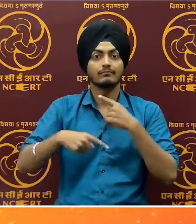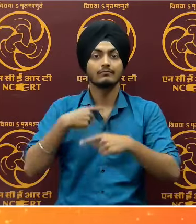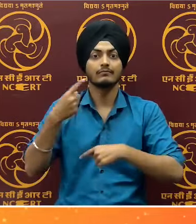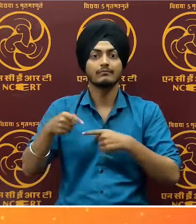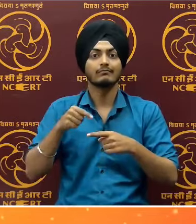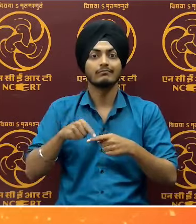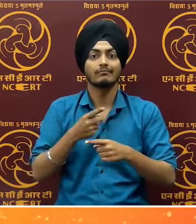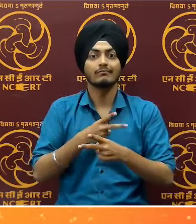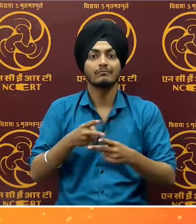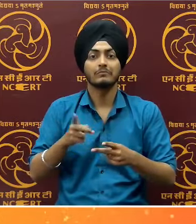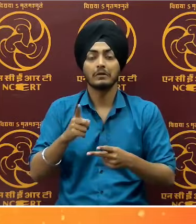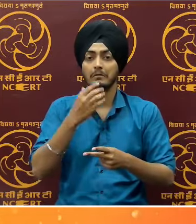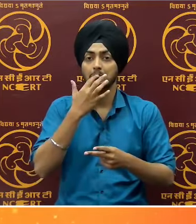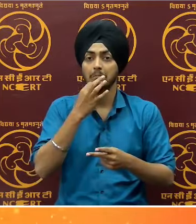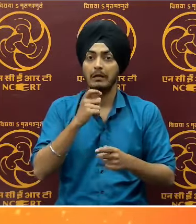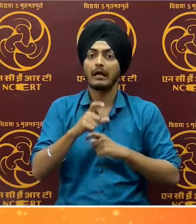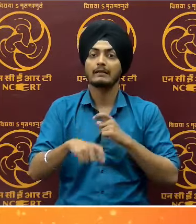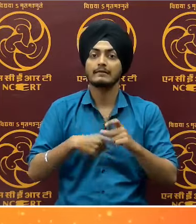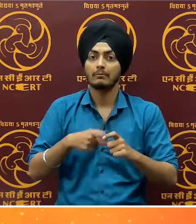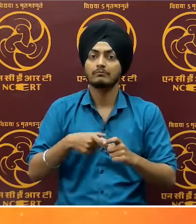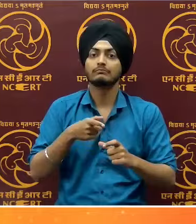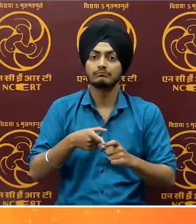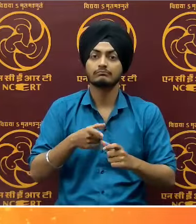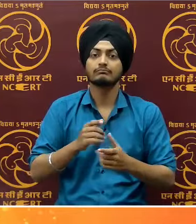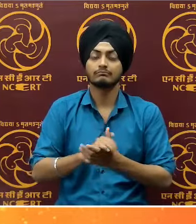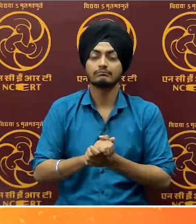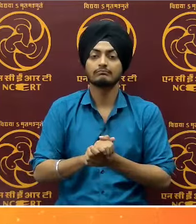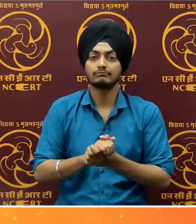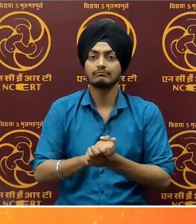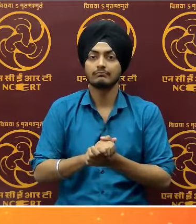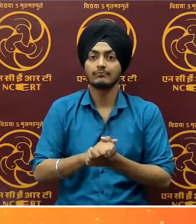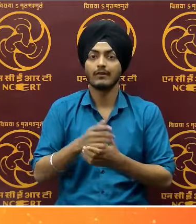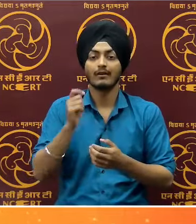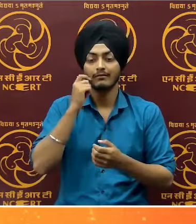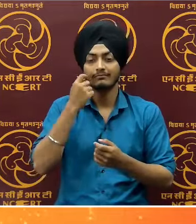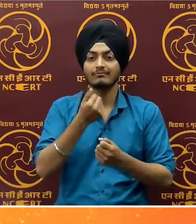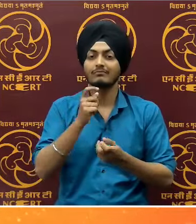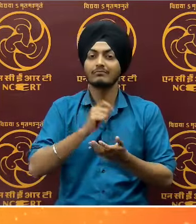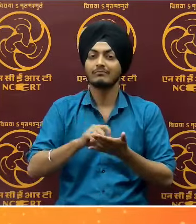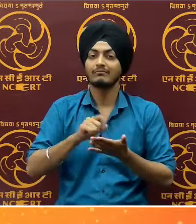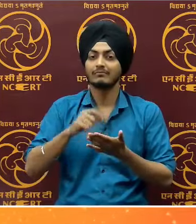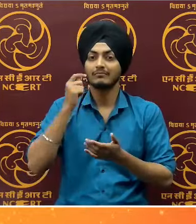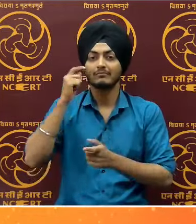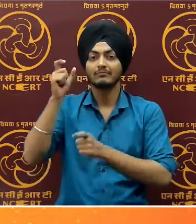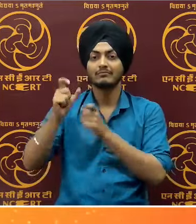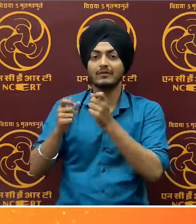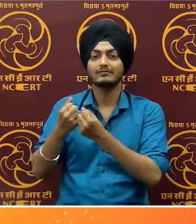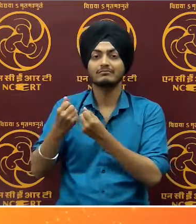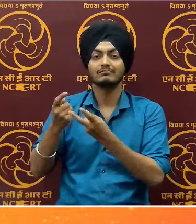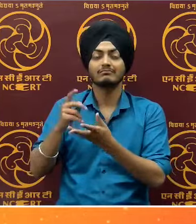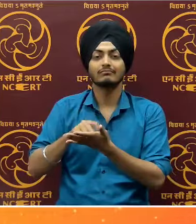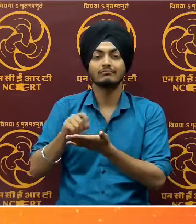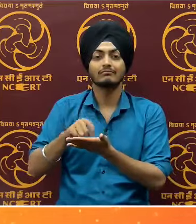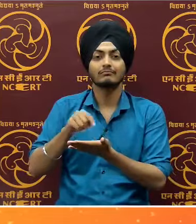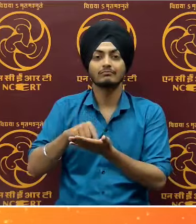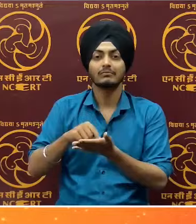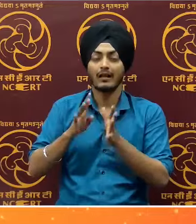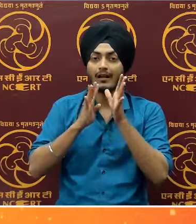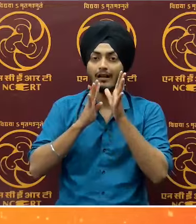main concept of this chapter, where the authors have tried to introduce this in 9th